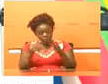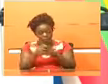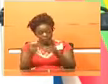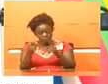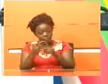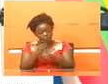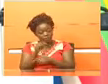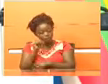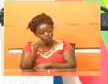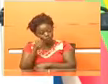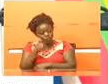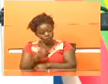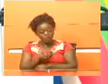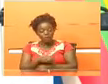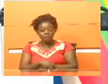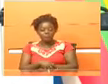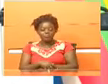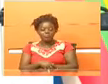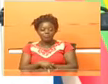tomorrow,